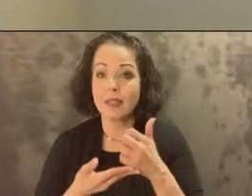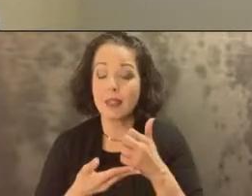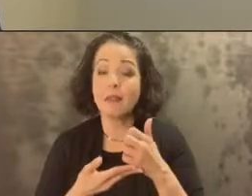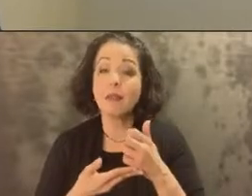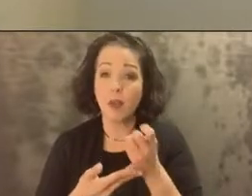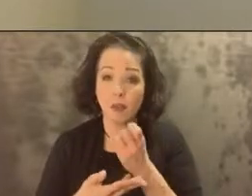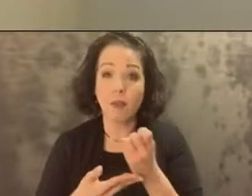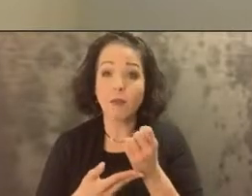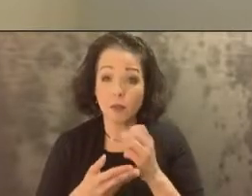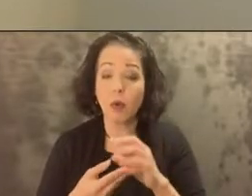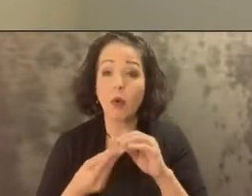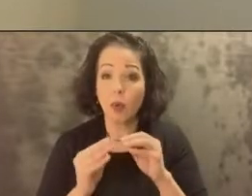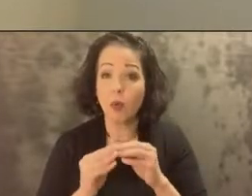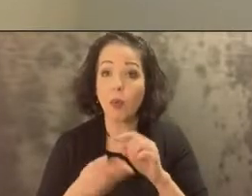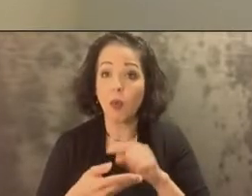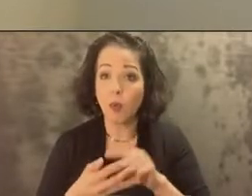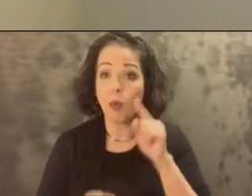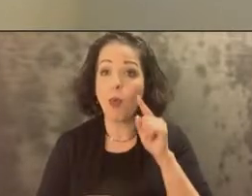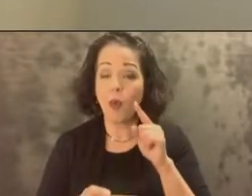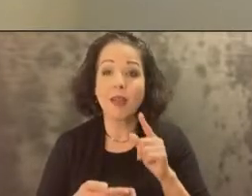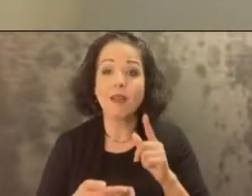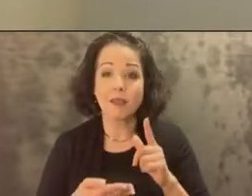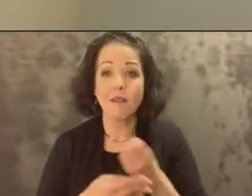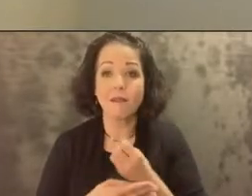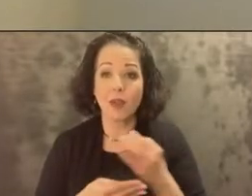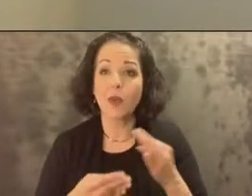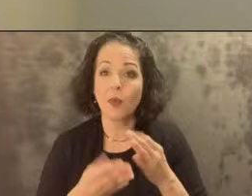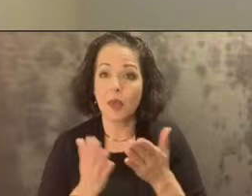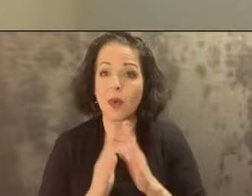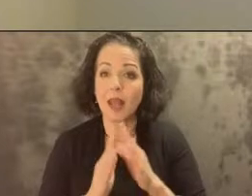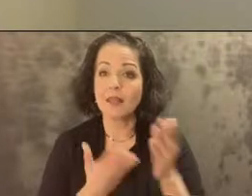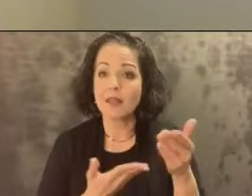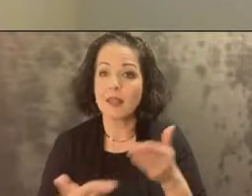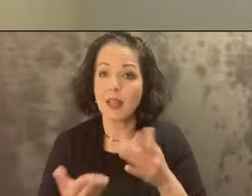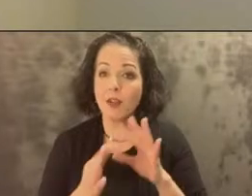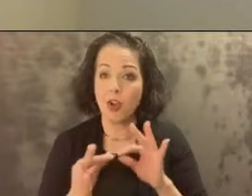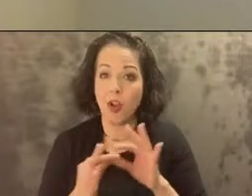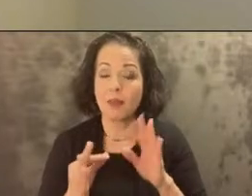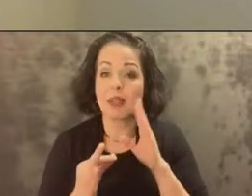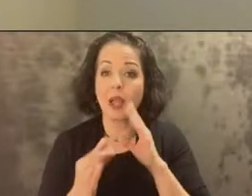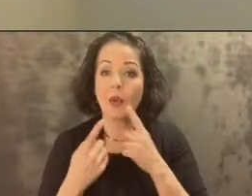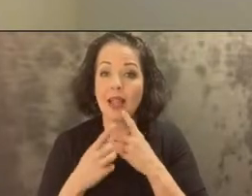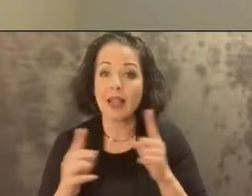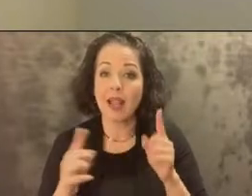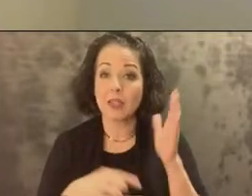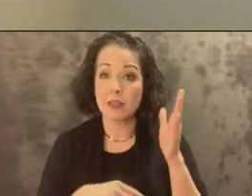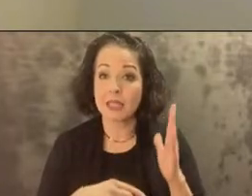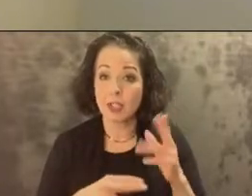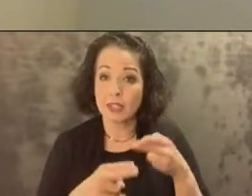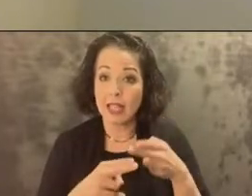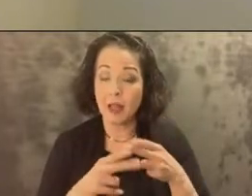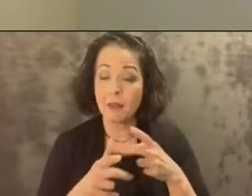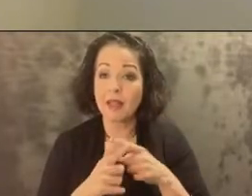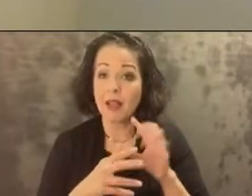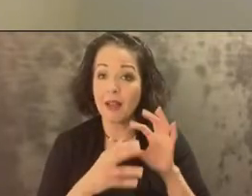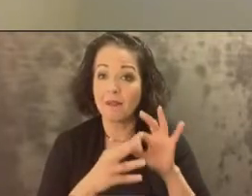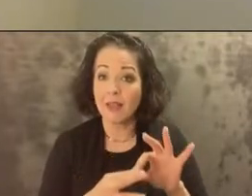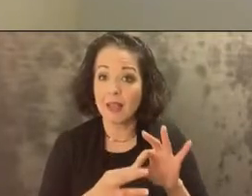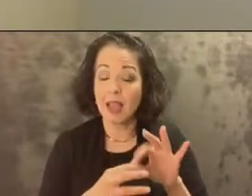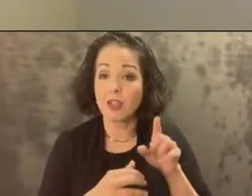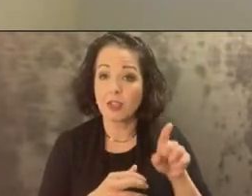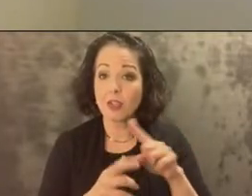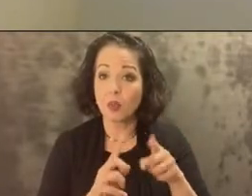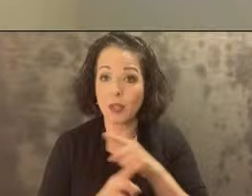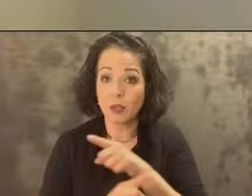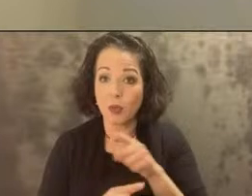comments requests today to deliver comments. So I will announce the speaker's name and affiliation. So when you